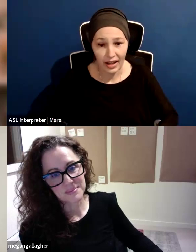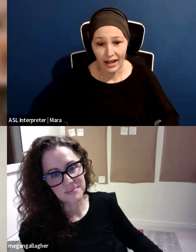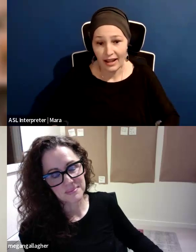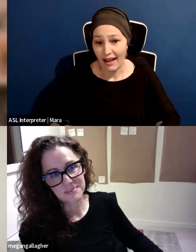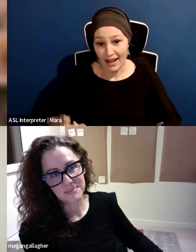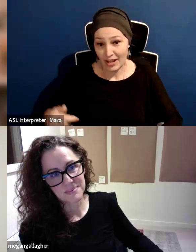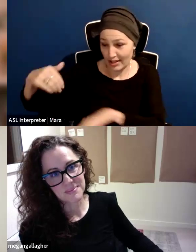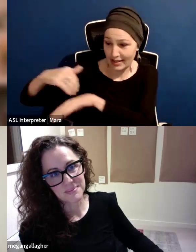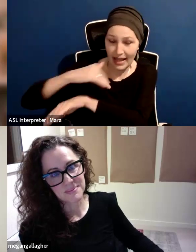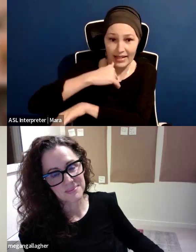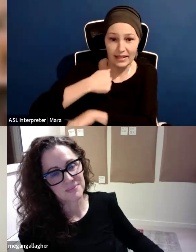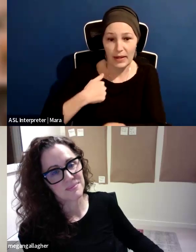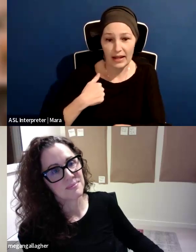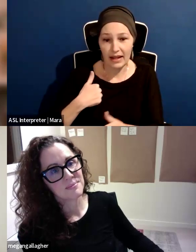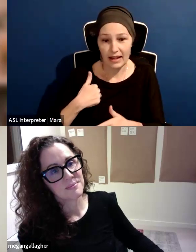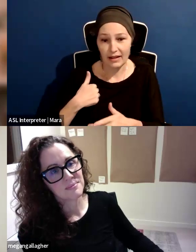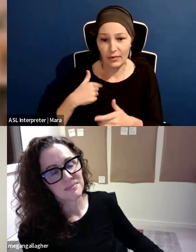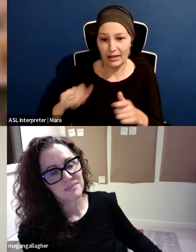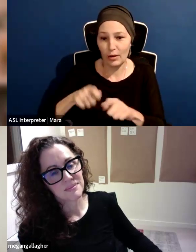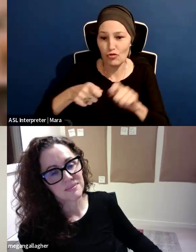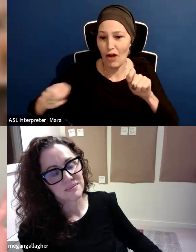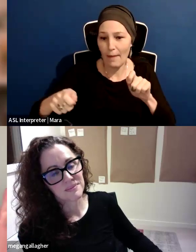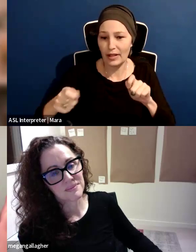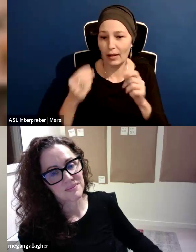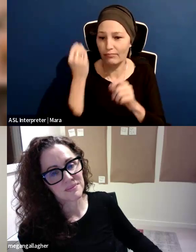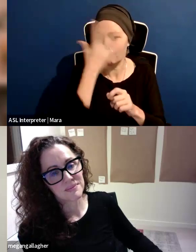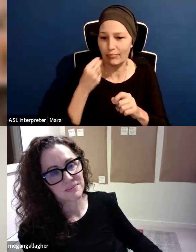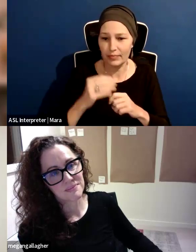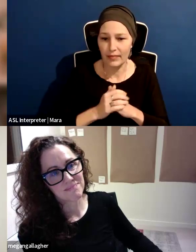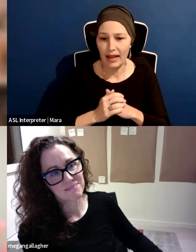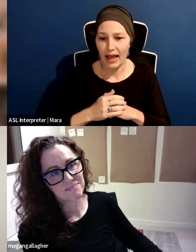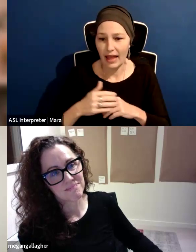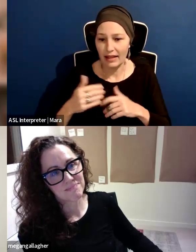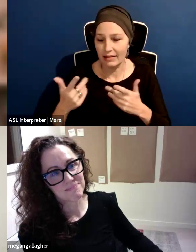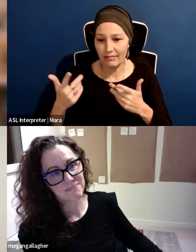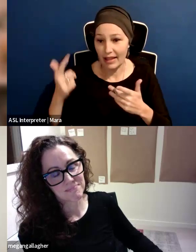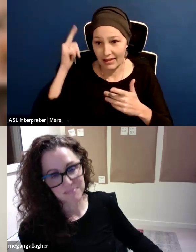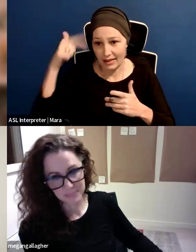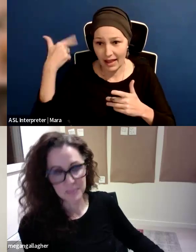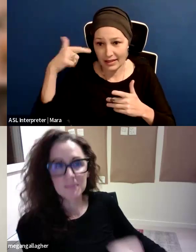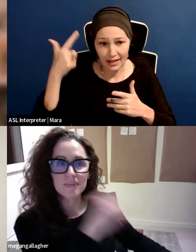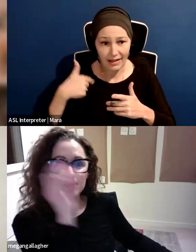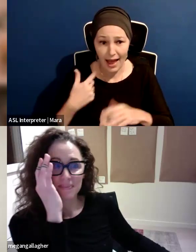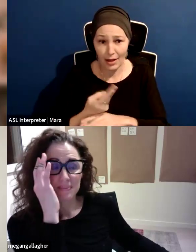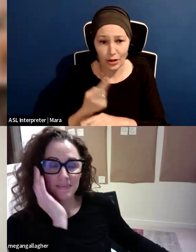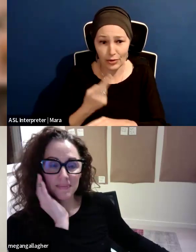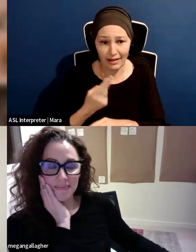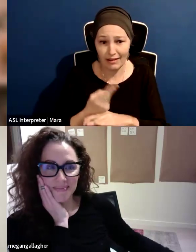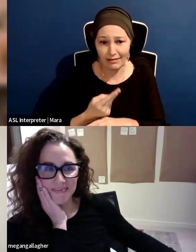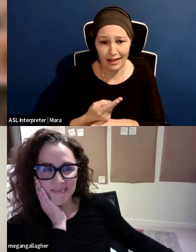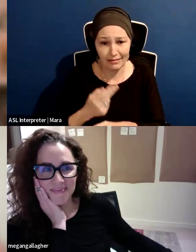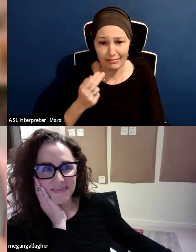now maybe every second day, sometimes every day, and it has transformed my life. In the same way it has for Brian.